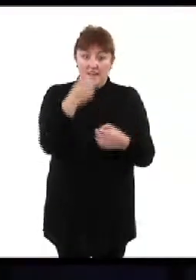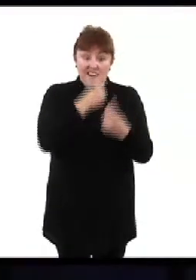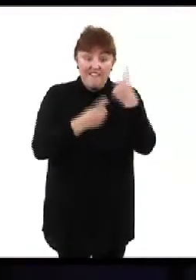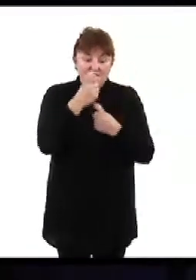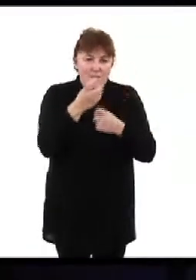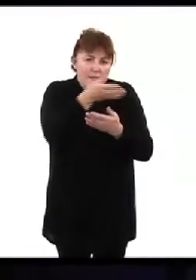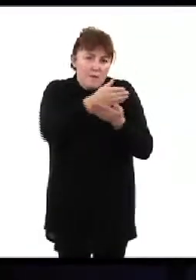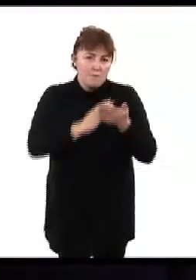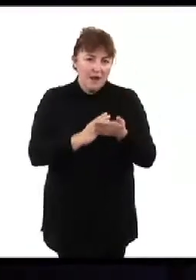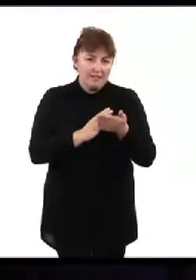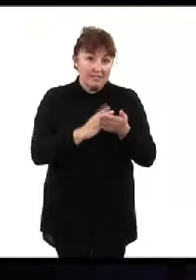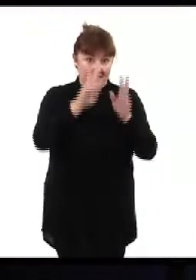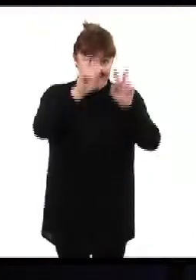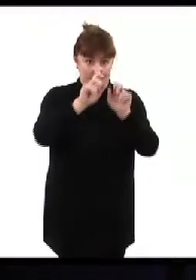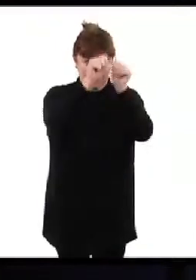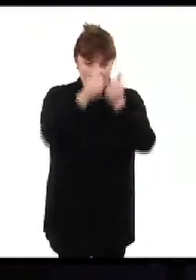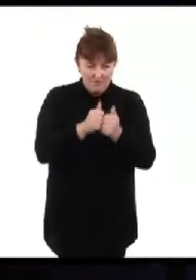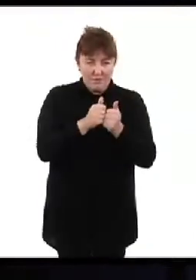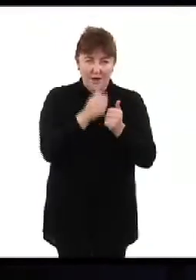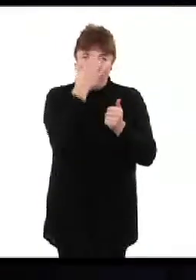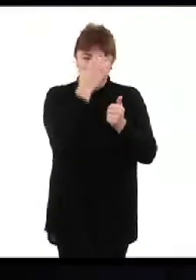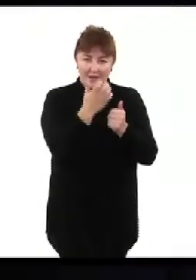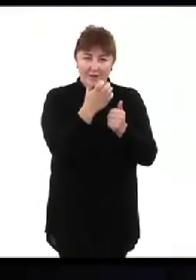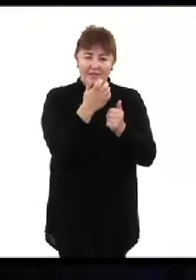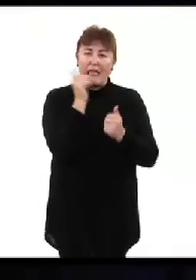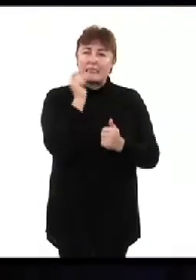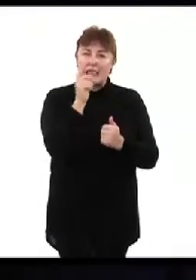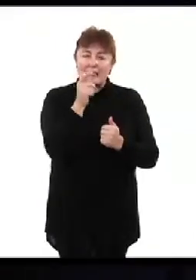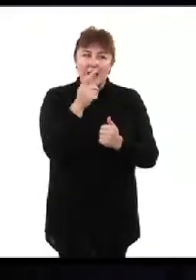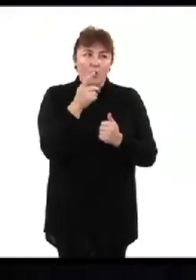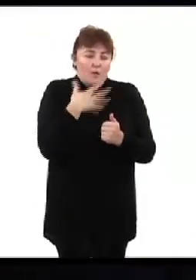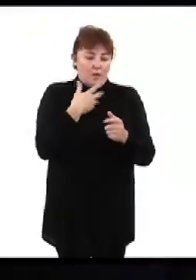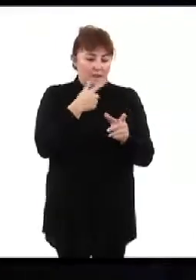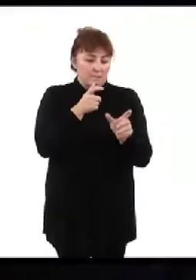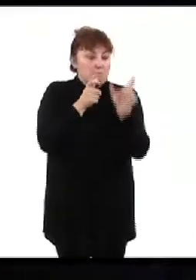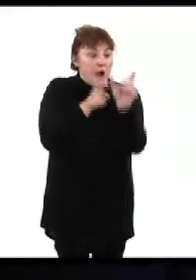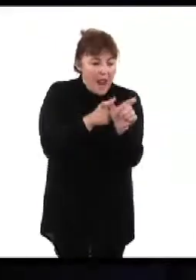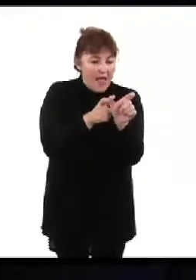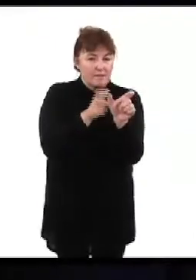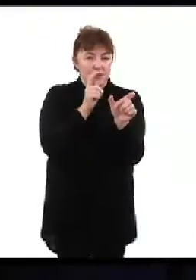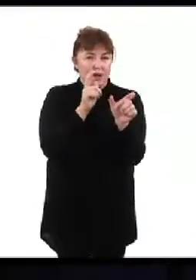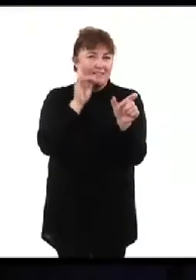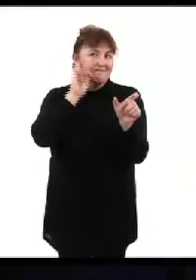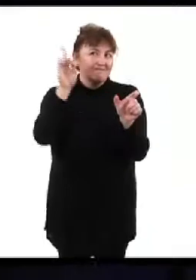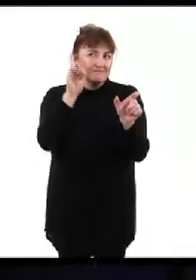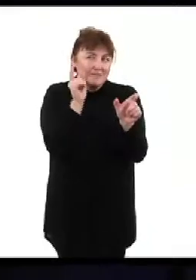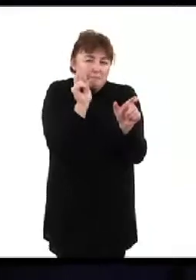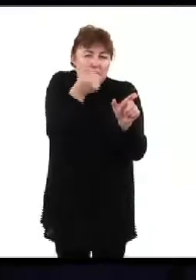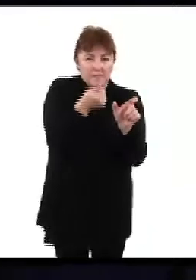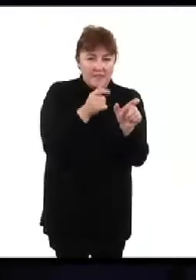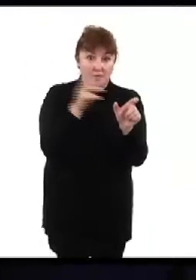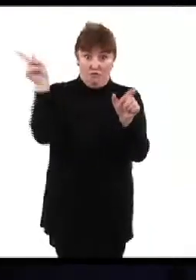the form, you often know what it begins with. So you'll often retrieve the first sound or the first letter.